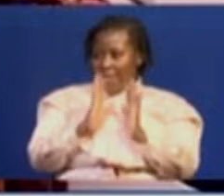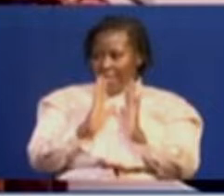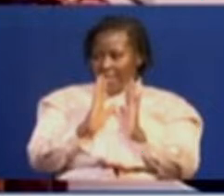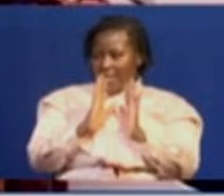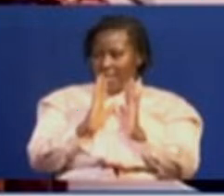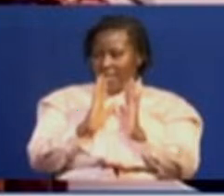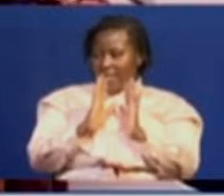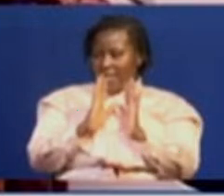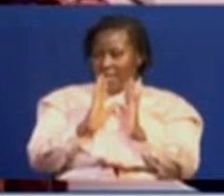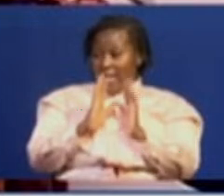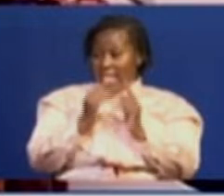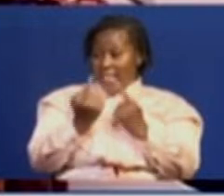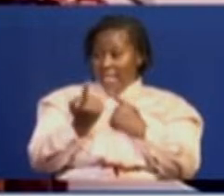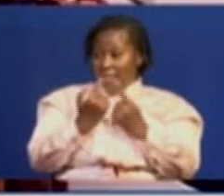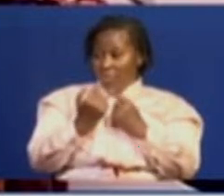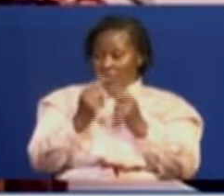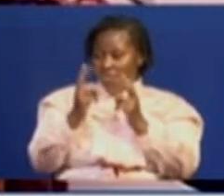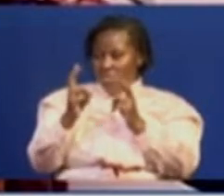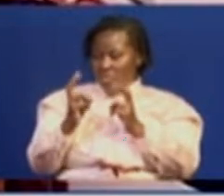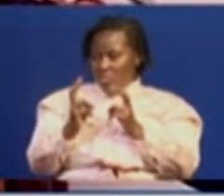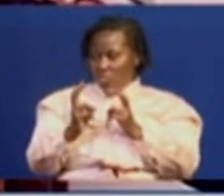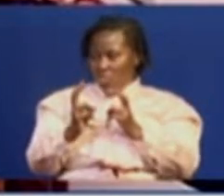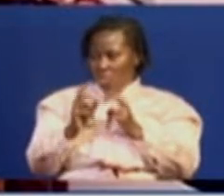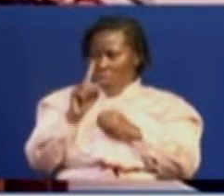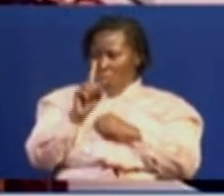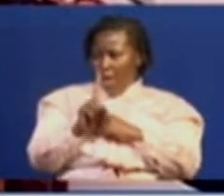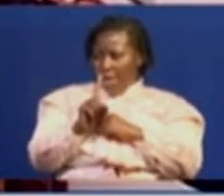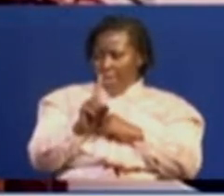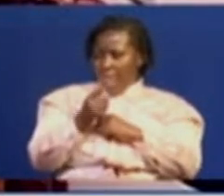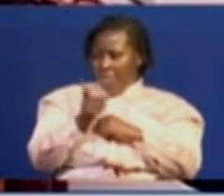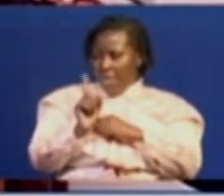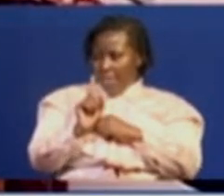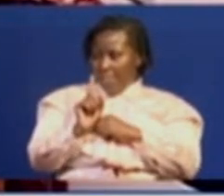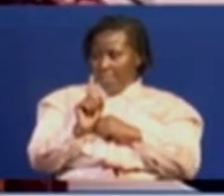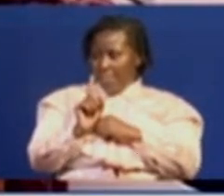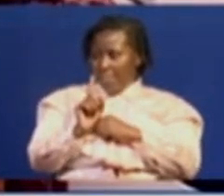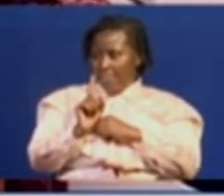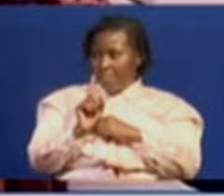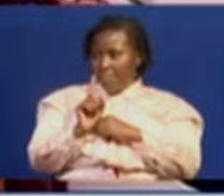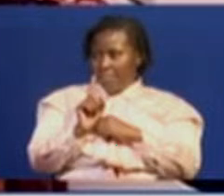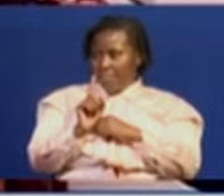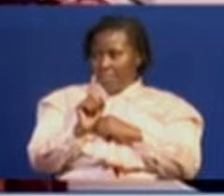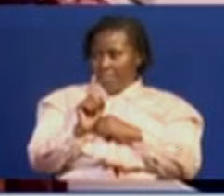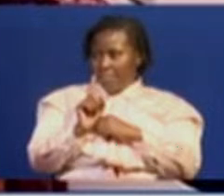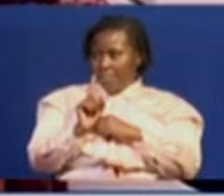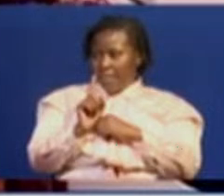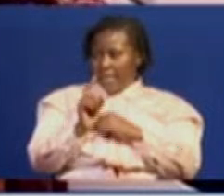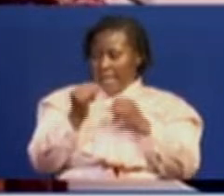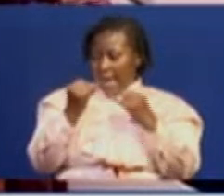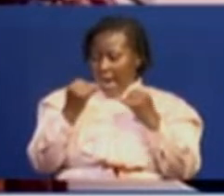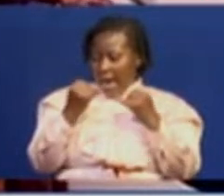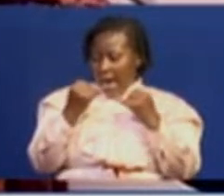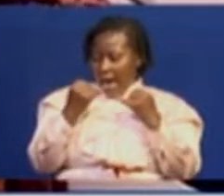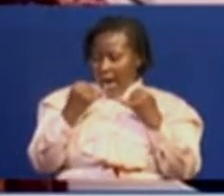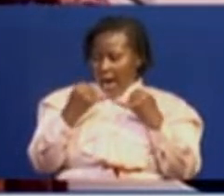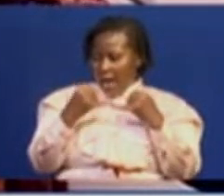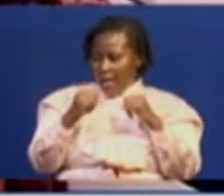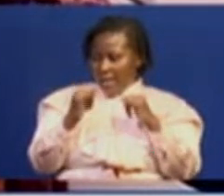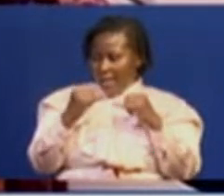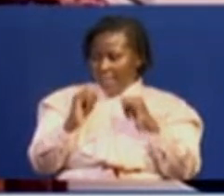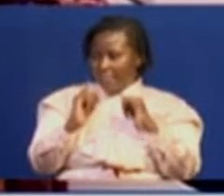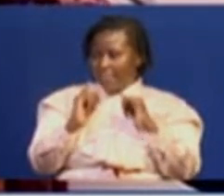preceded the debate of the motion. One of them, notably, the